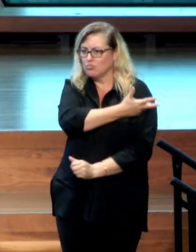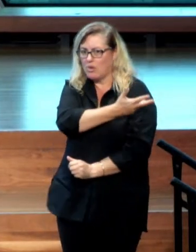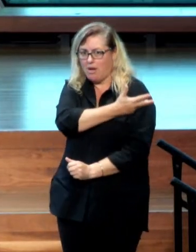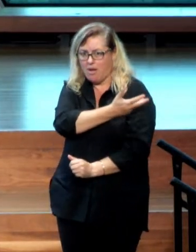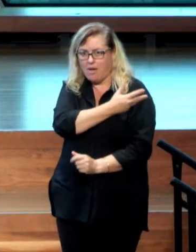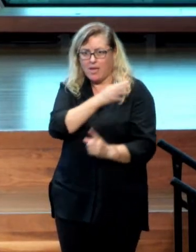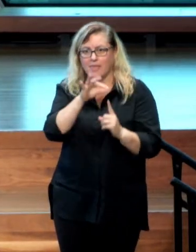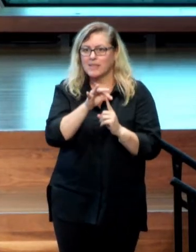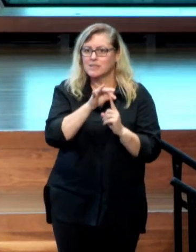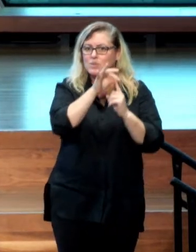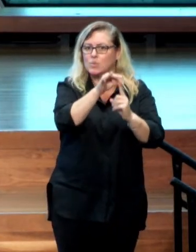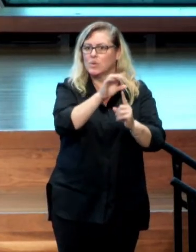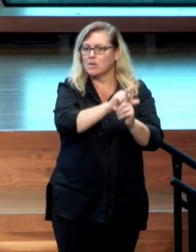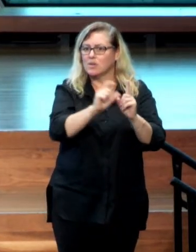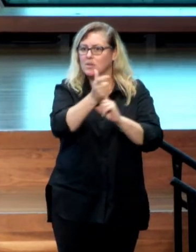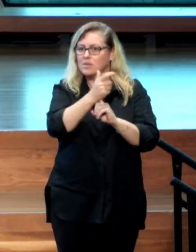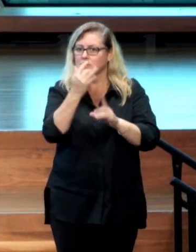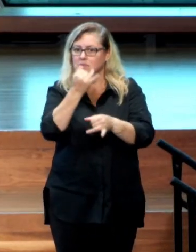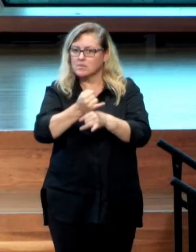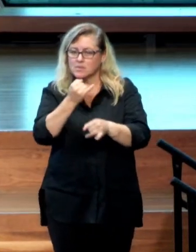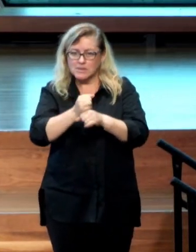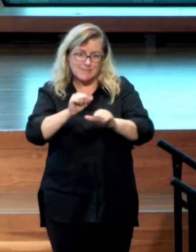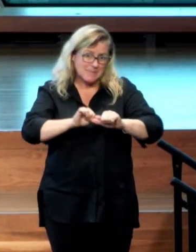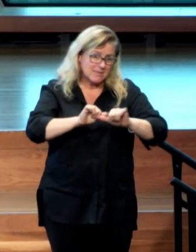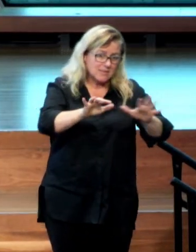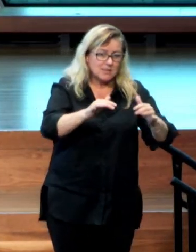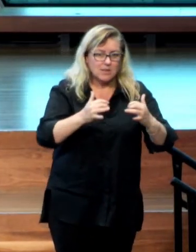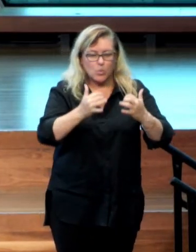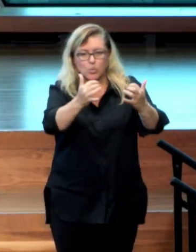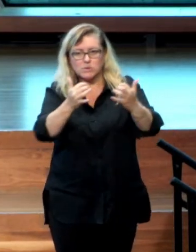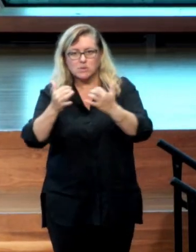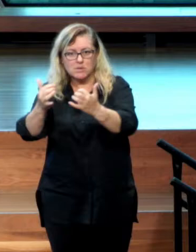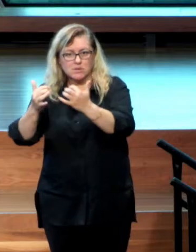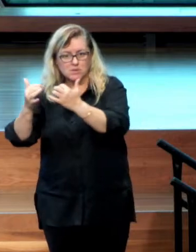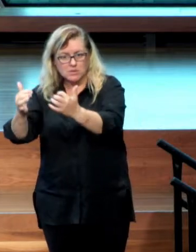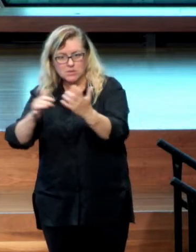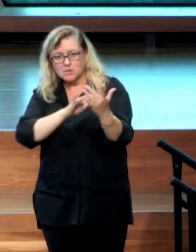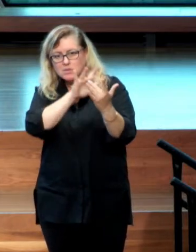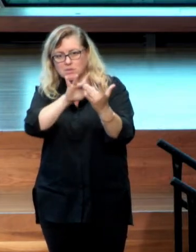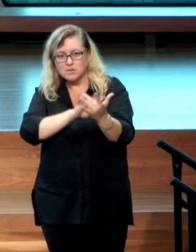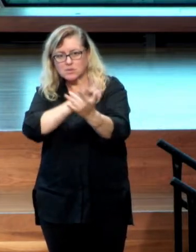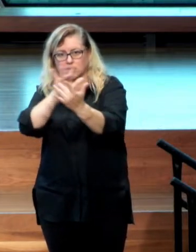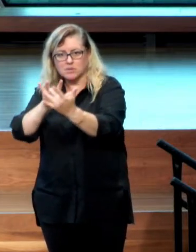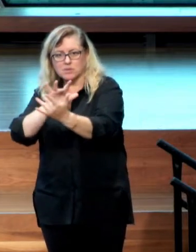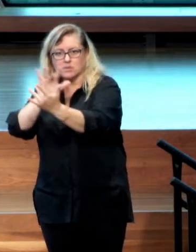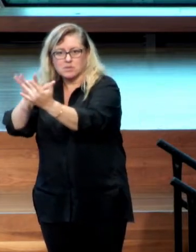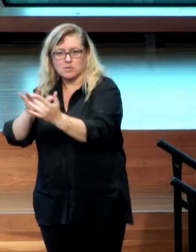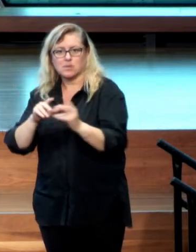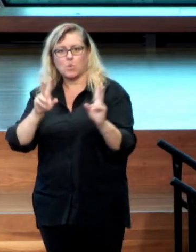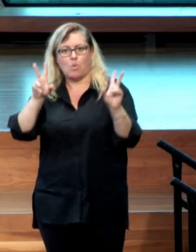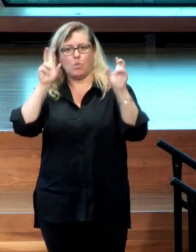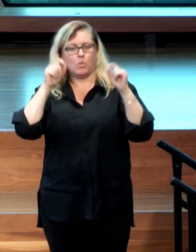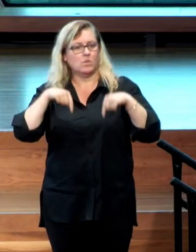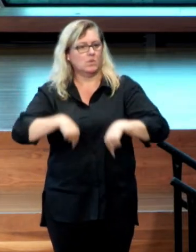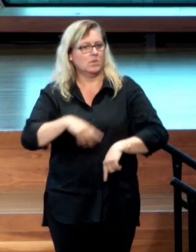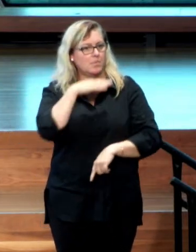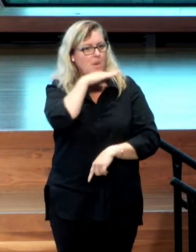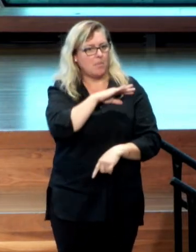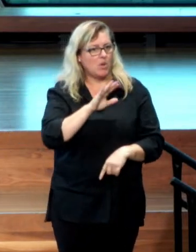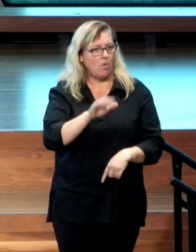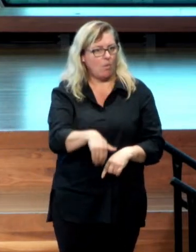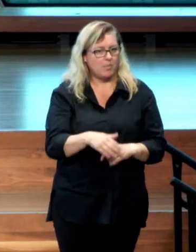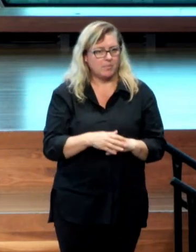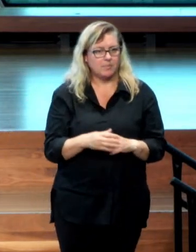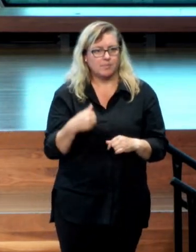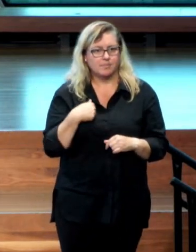cultural institution, which reaches scores of audiences around Australia and the globe, calls Melbourne home. As an avid